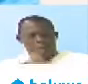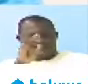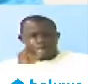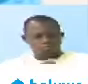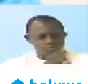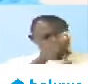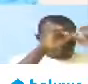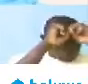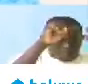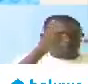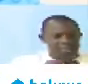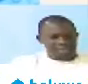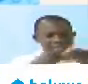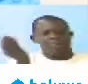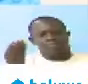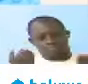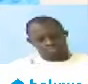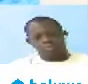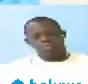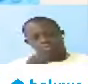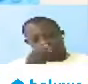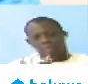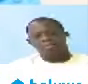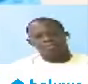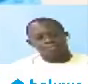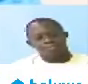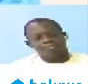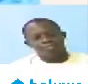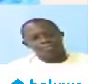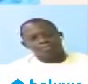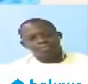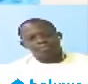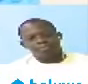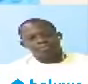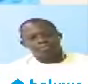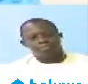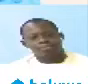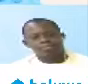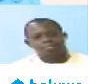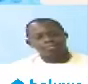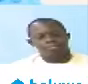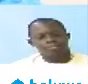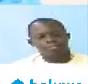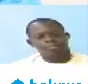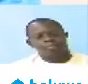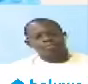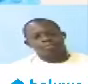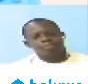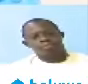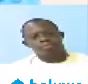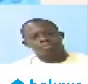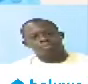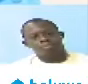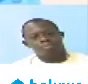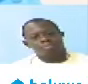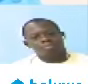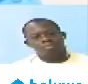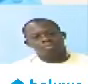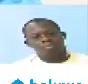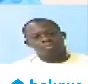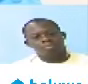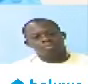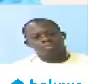mansa kundale kadi ko bitu yaade da ko Gambia talom bari wobe ECOWAS la kangole ba koma Senegal